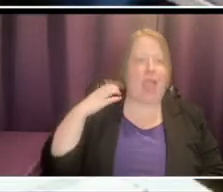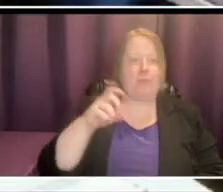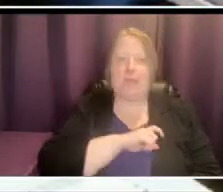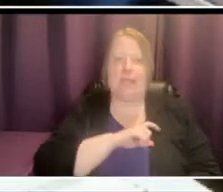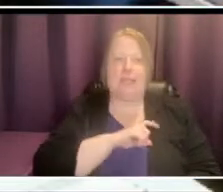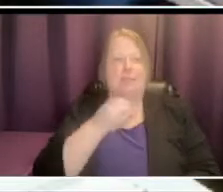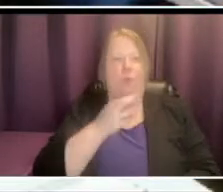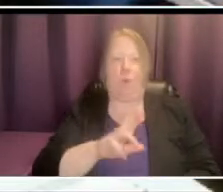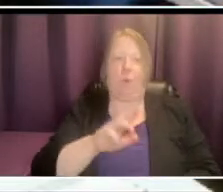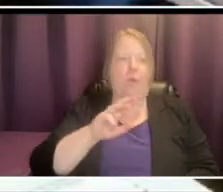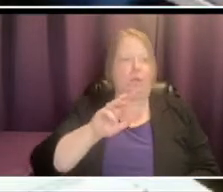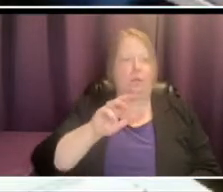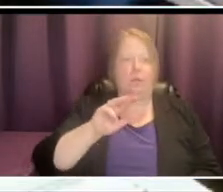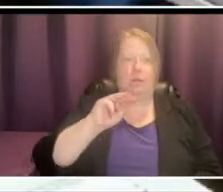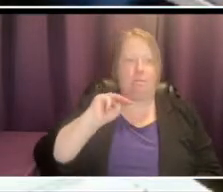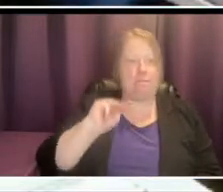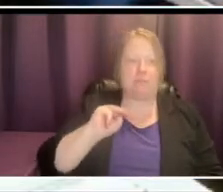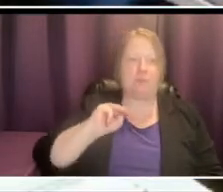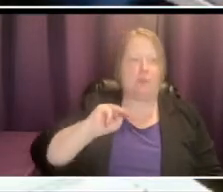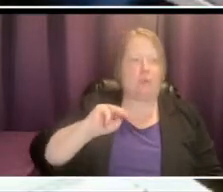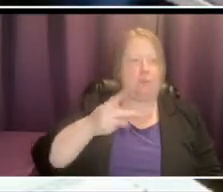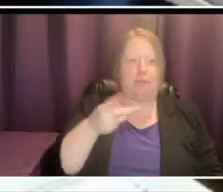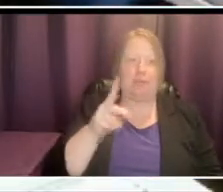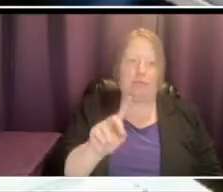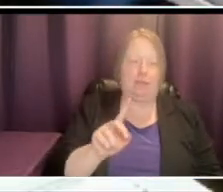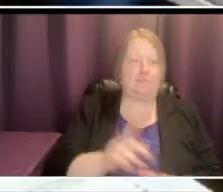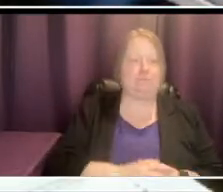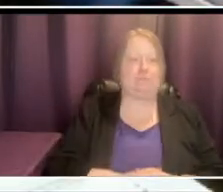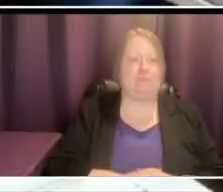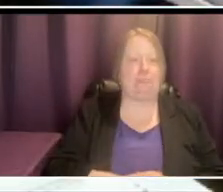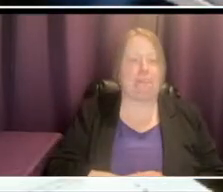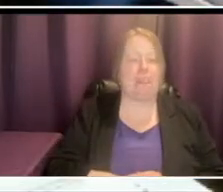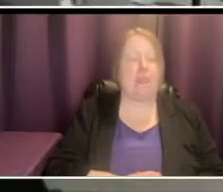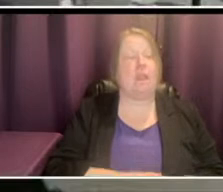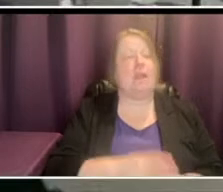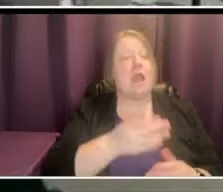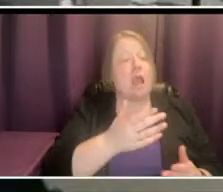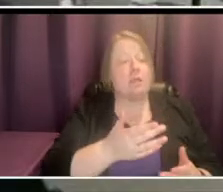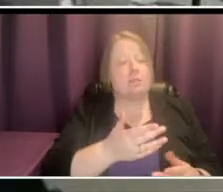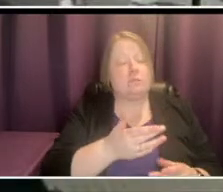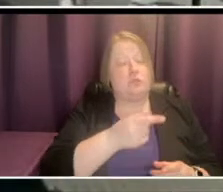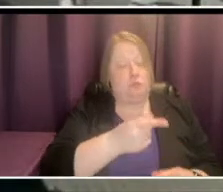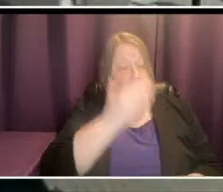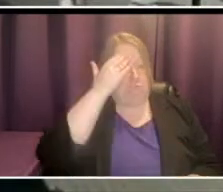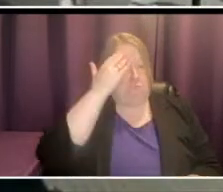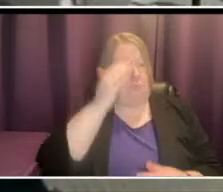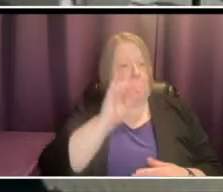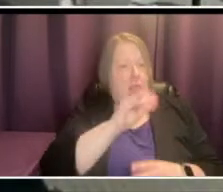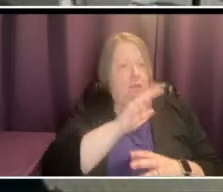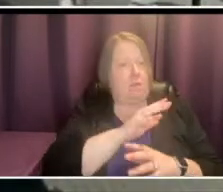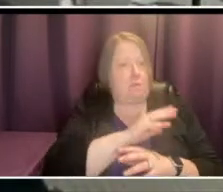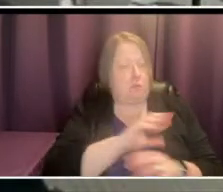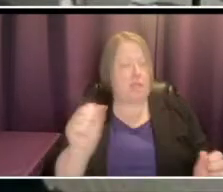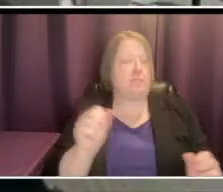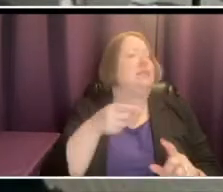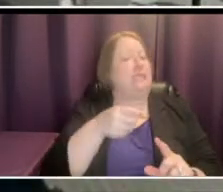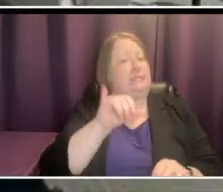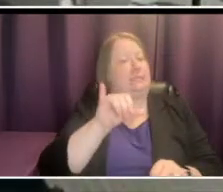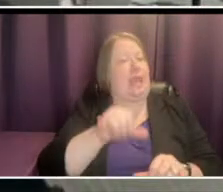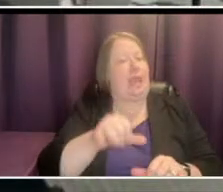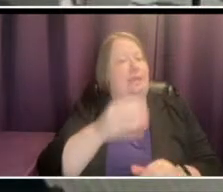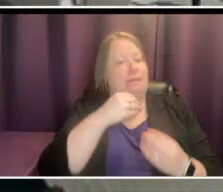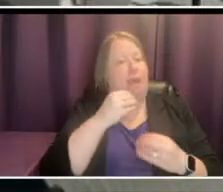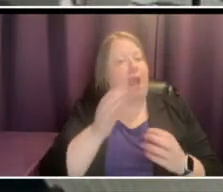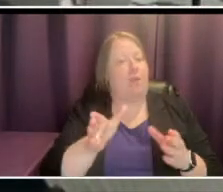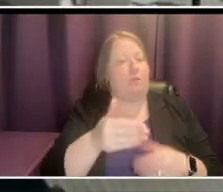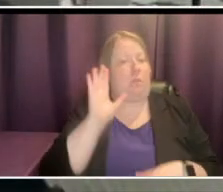And to your knowledge, was the president in that private dining room the whole time that the attack on the Capitol was going on? Or did